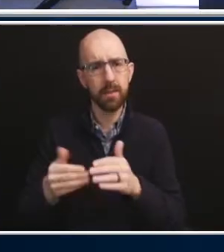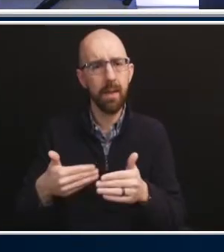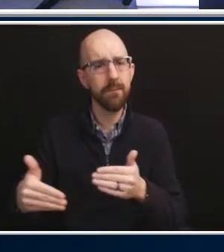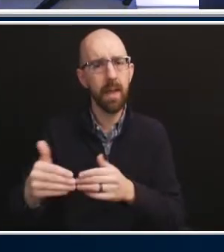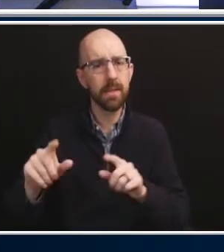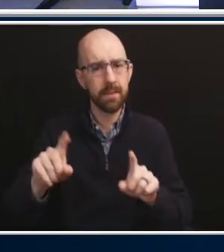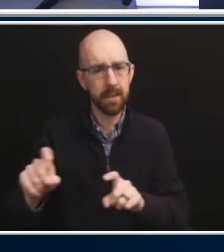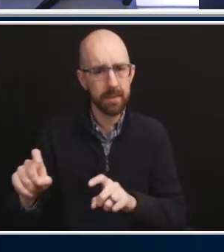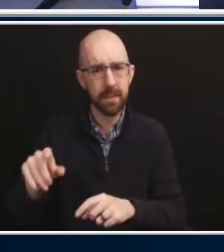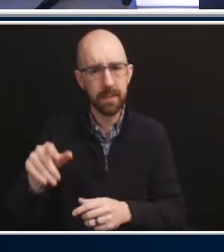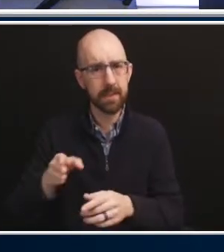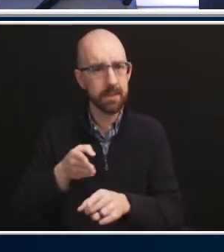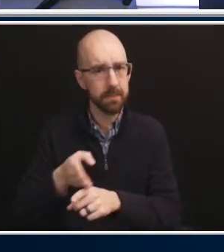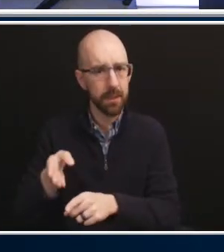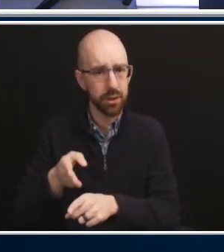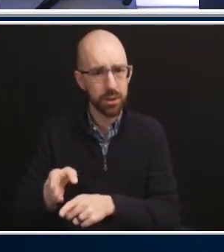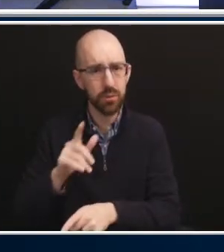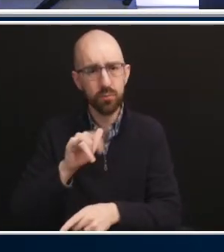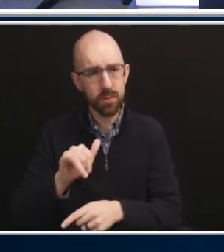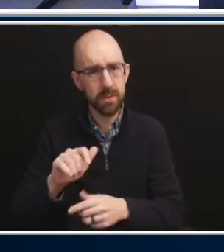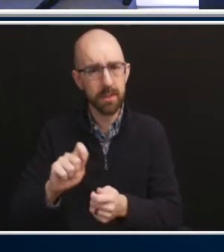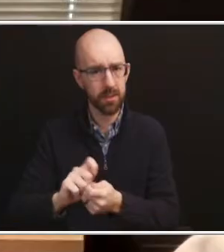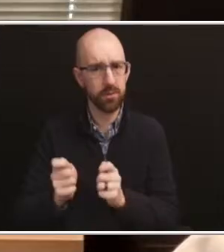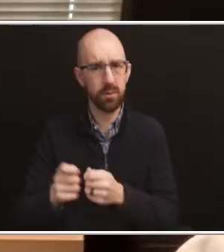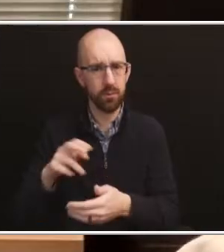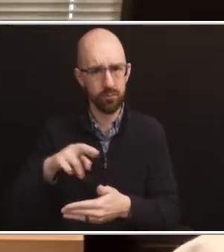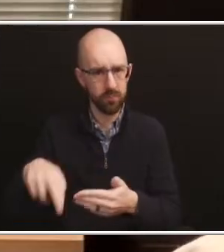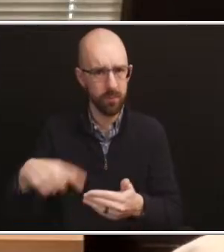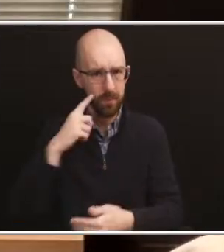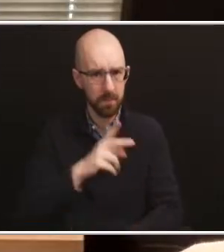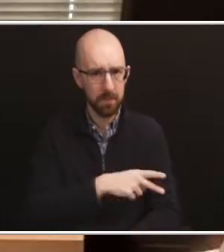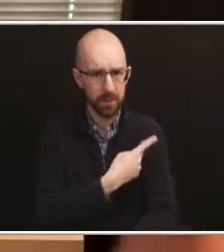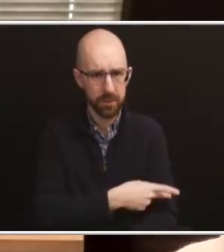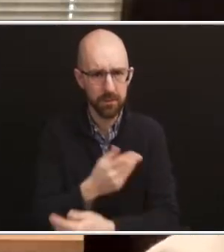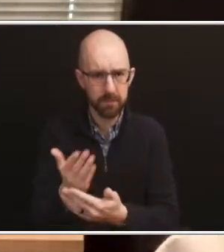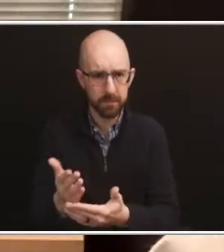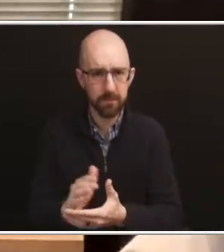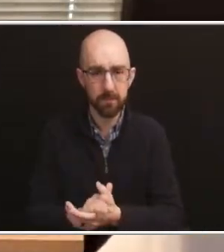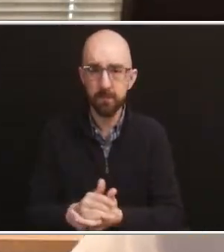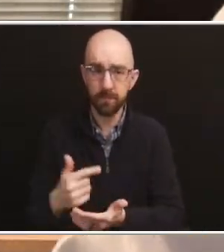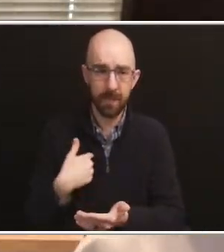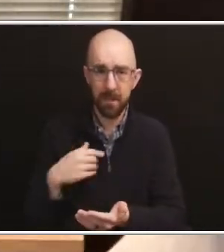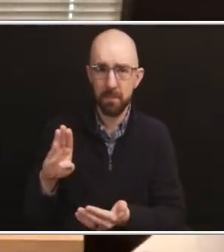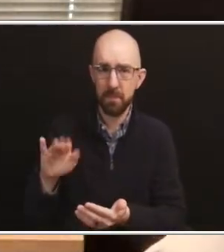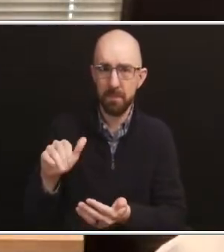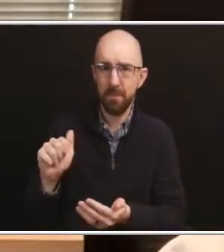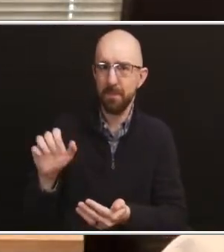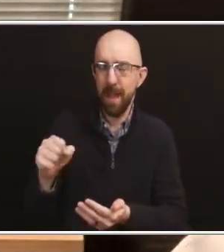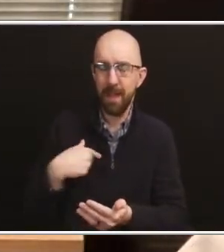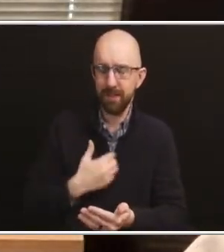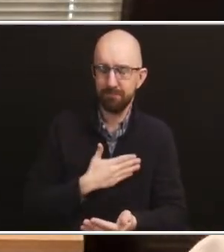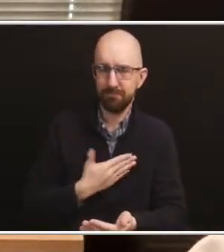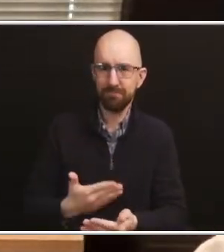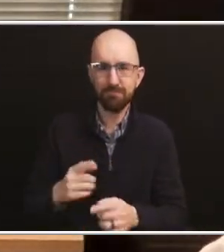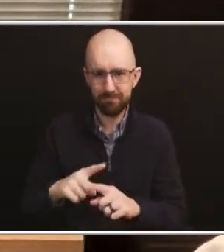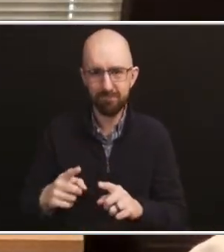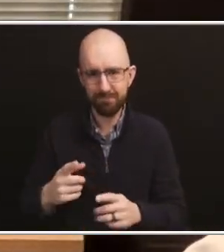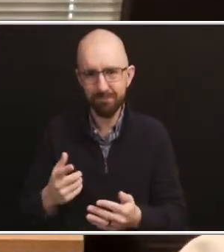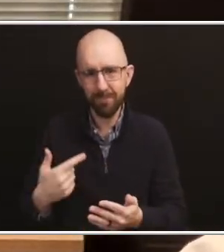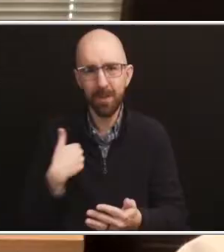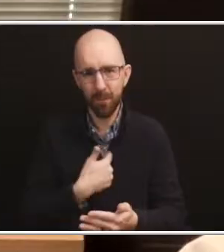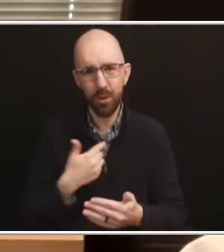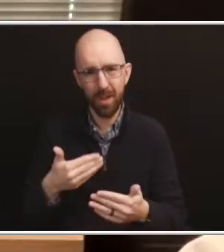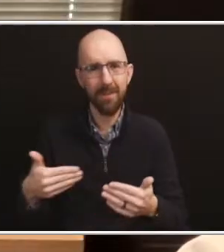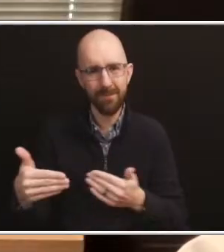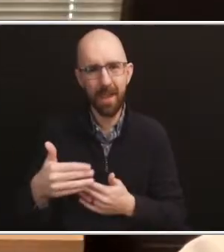change outcomes for patients? Yeah, I'm going to be biased because we are the Advanced